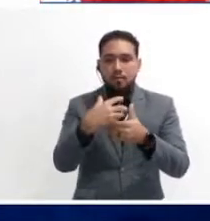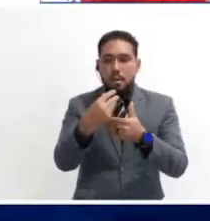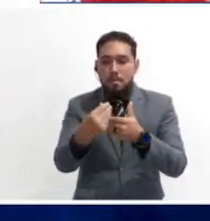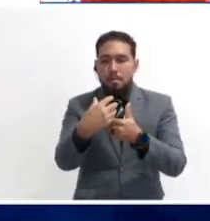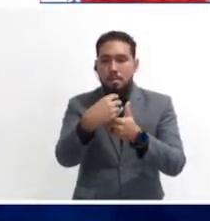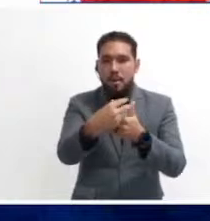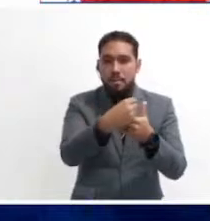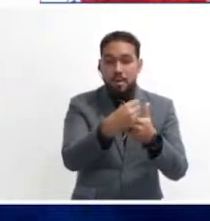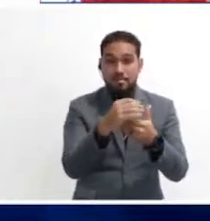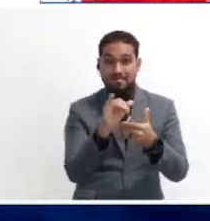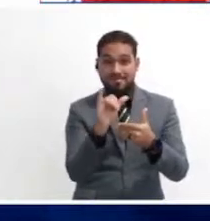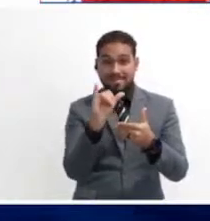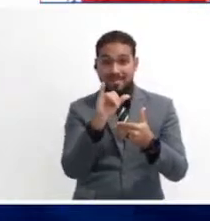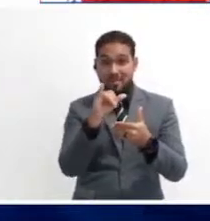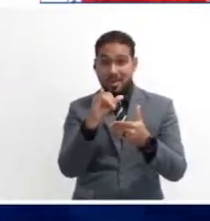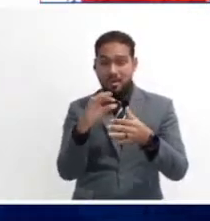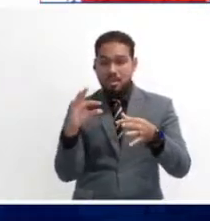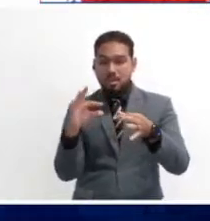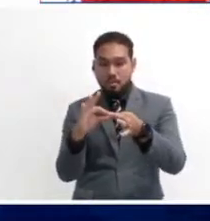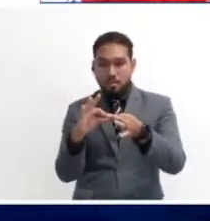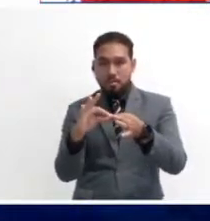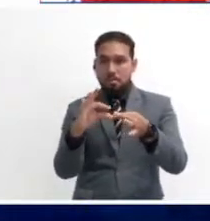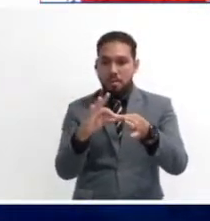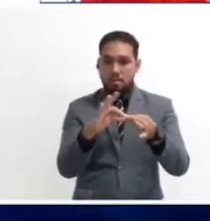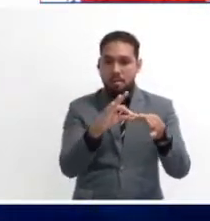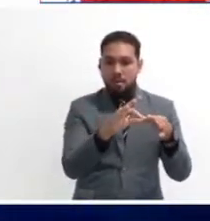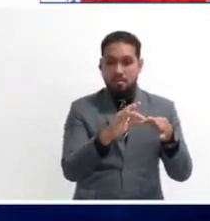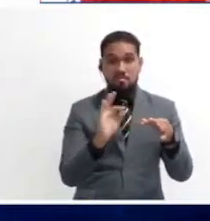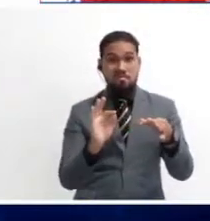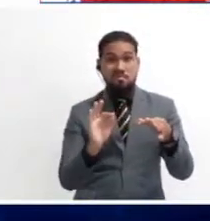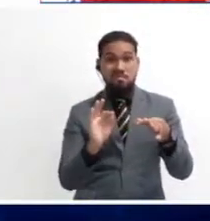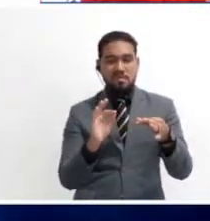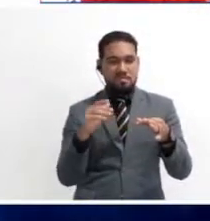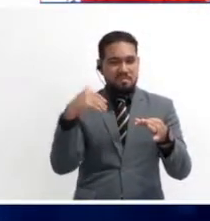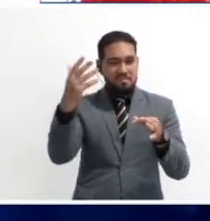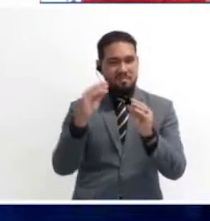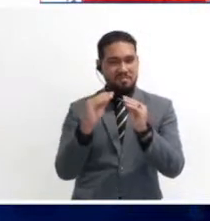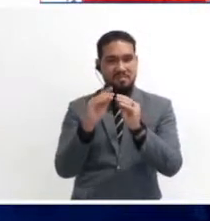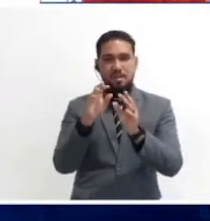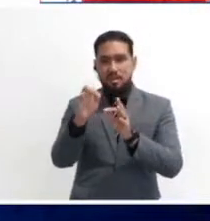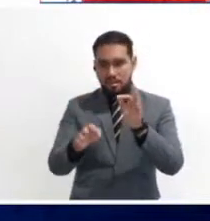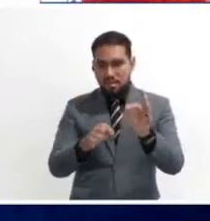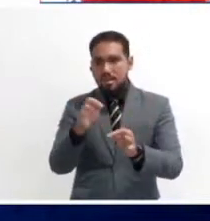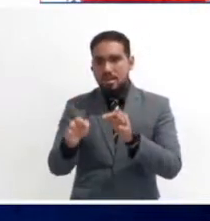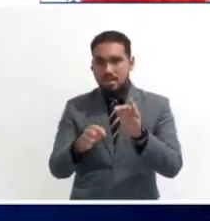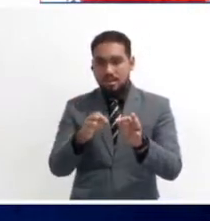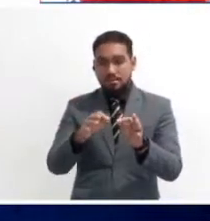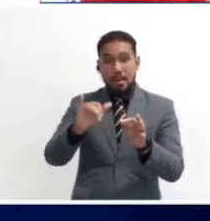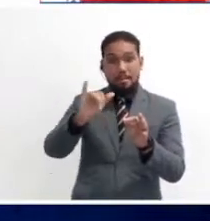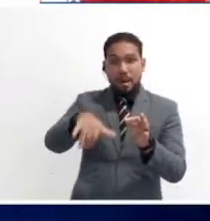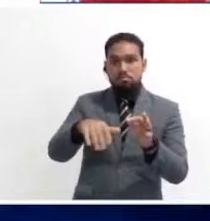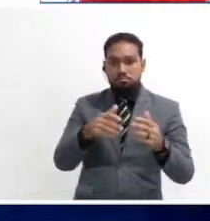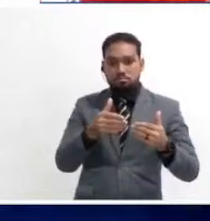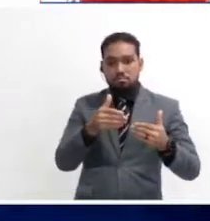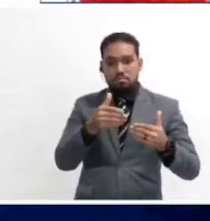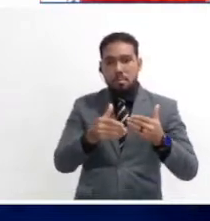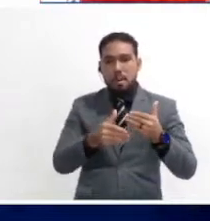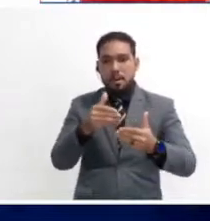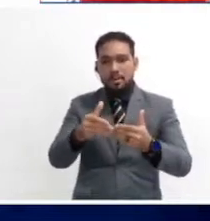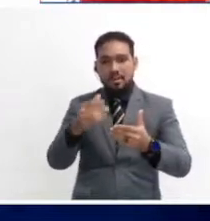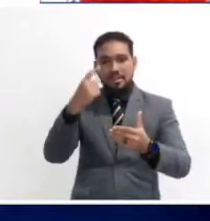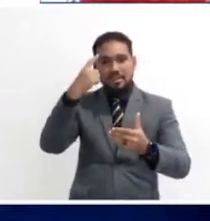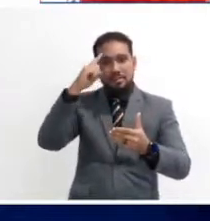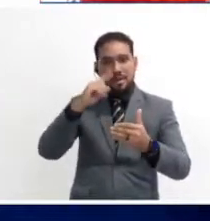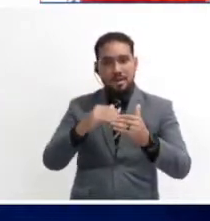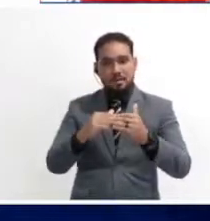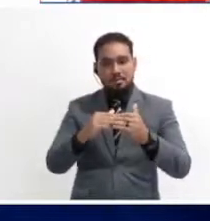process come up later, but this kind of what we refer to as a build-up process is a really essential building